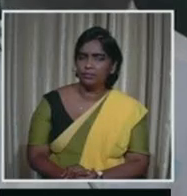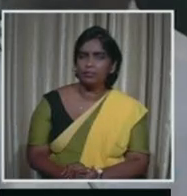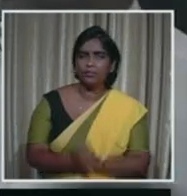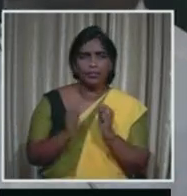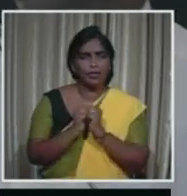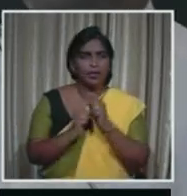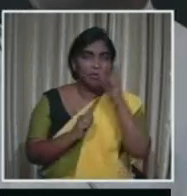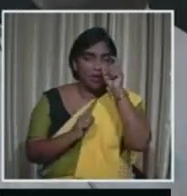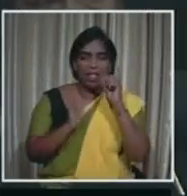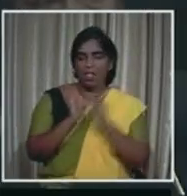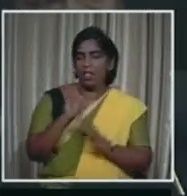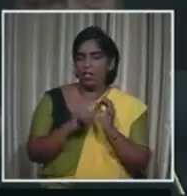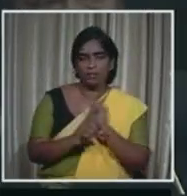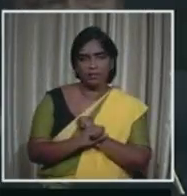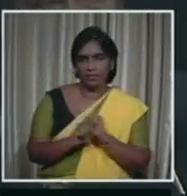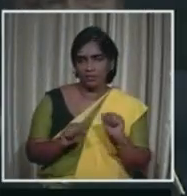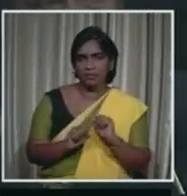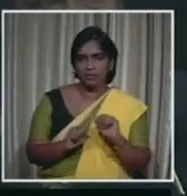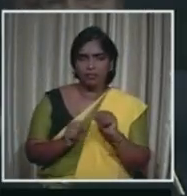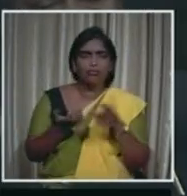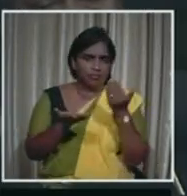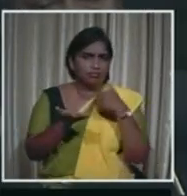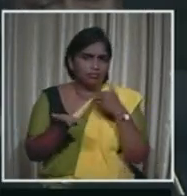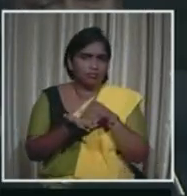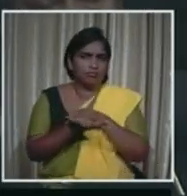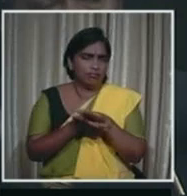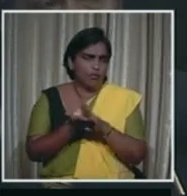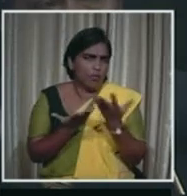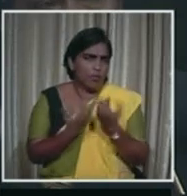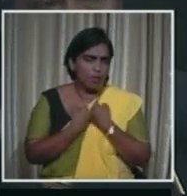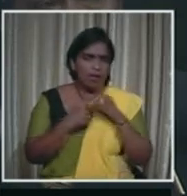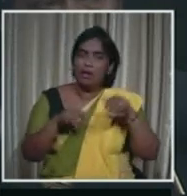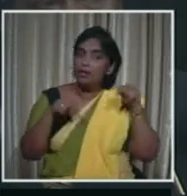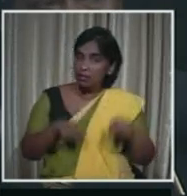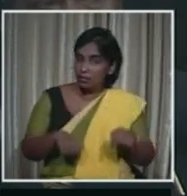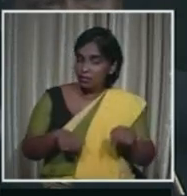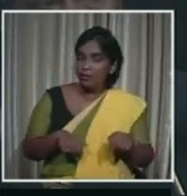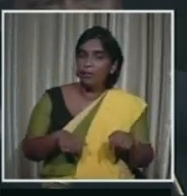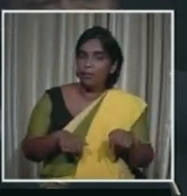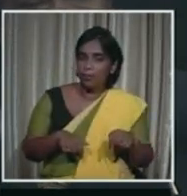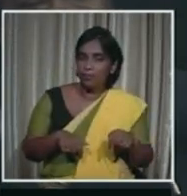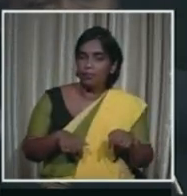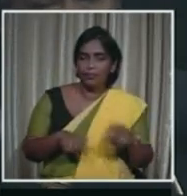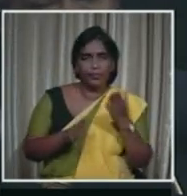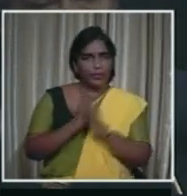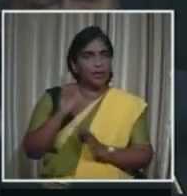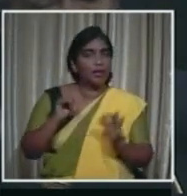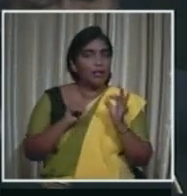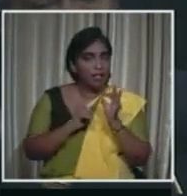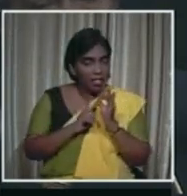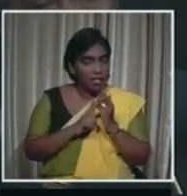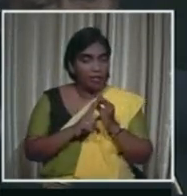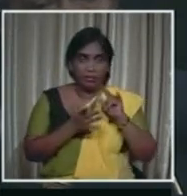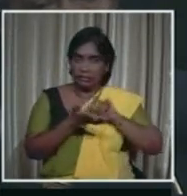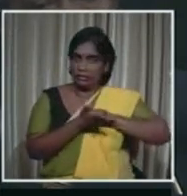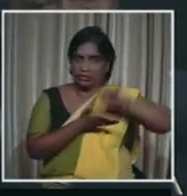Yeah. May I ask a clarification from, sir, now if a minister is overseas, right,